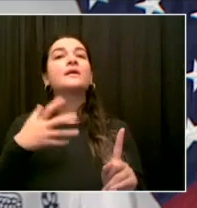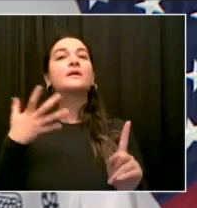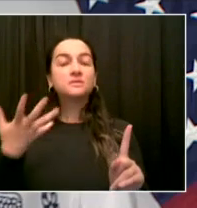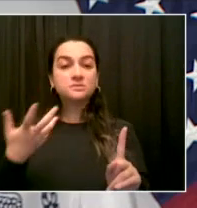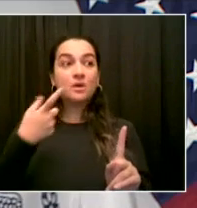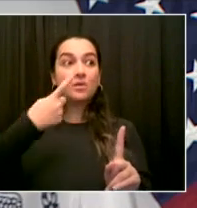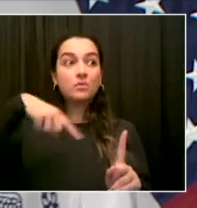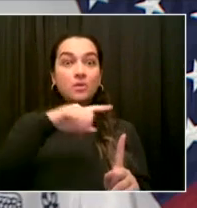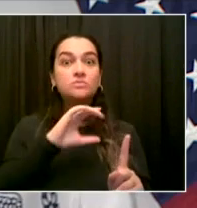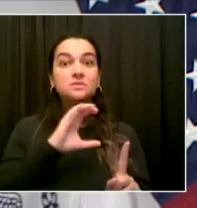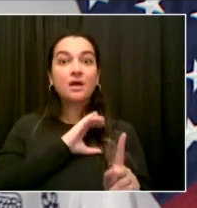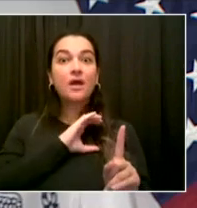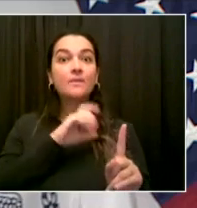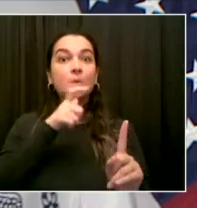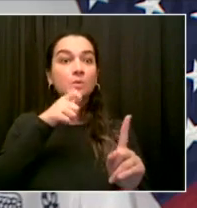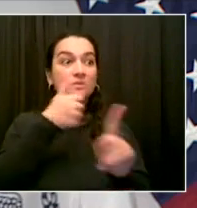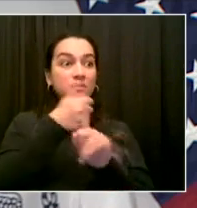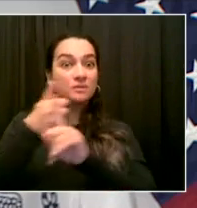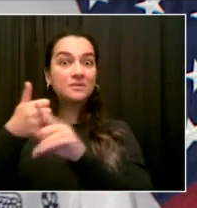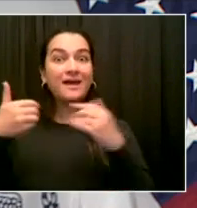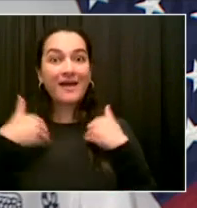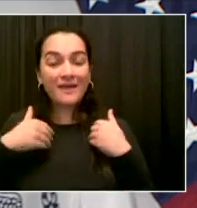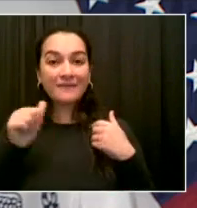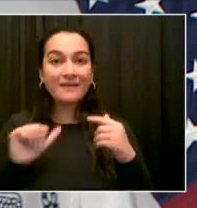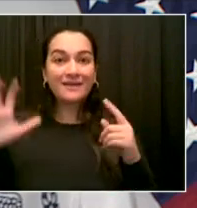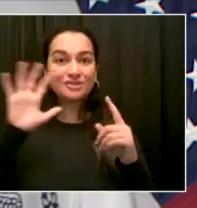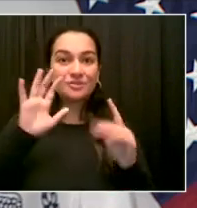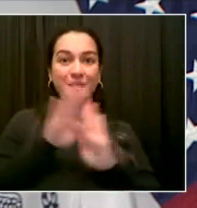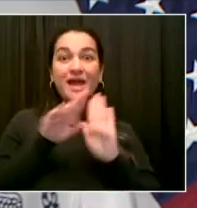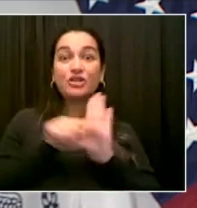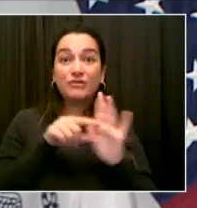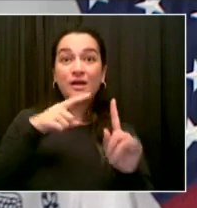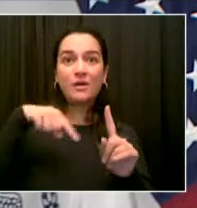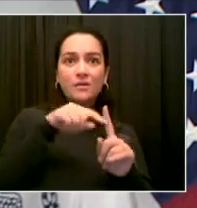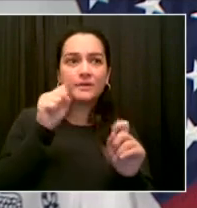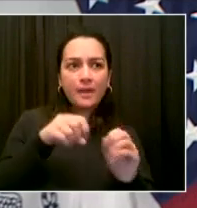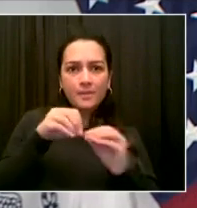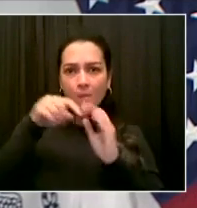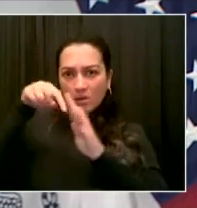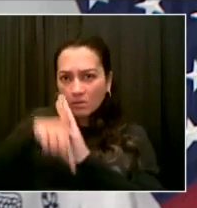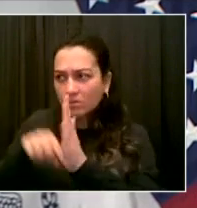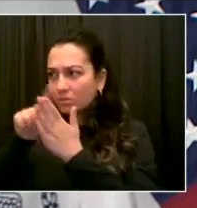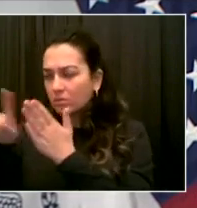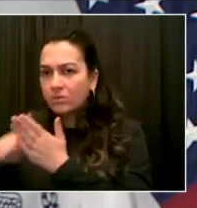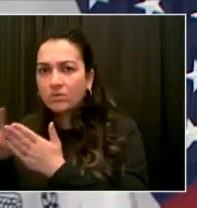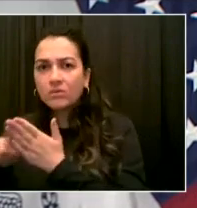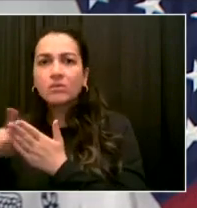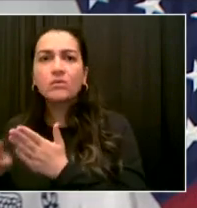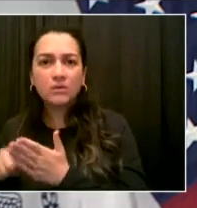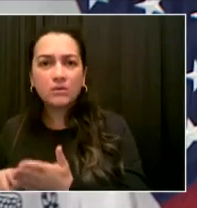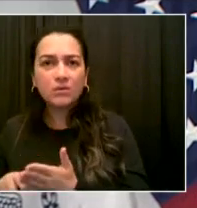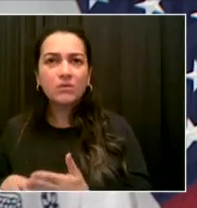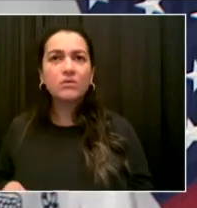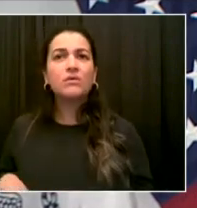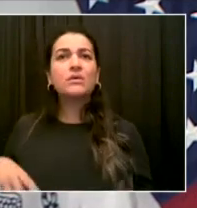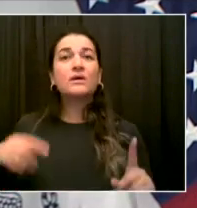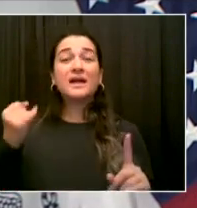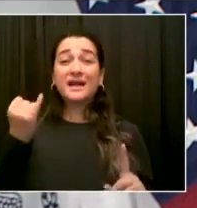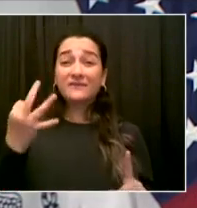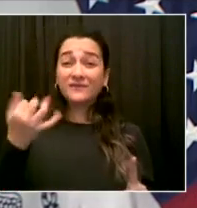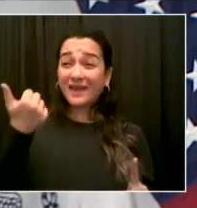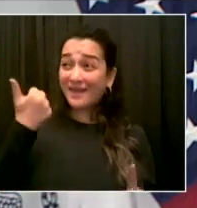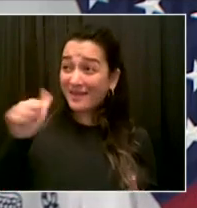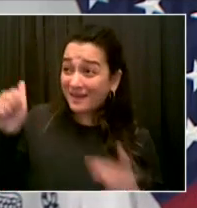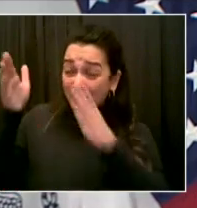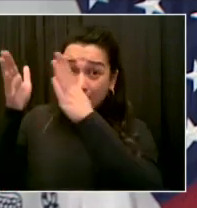consequences consistently. And I'm telling you, I guarantee if anyone commits a hate crime, they will be found, they will be charged, they will be prosecuted. That